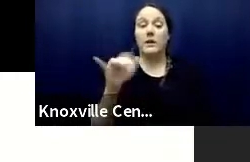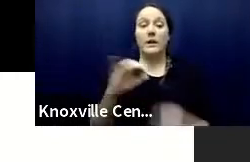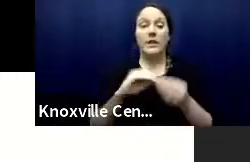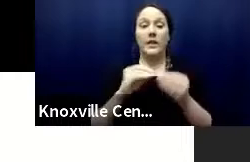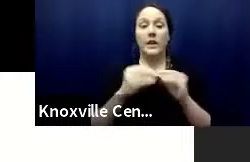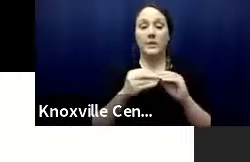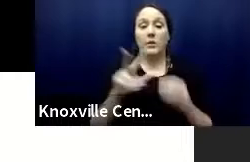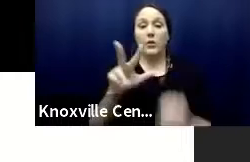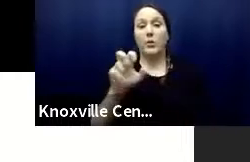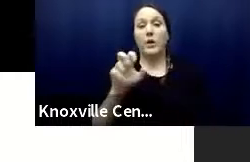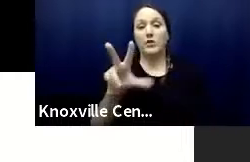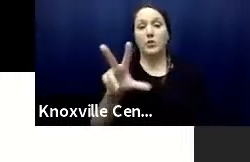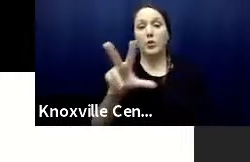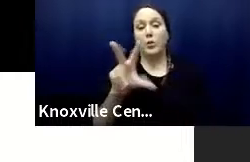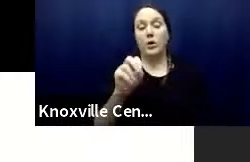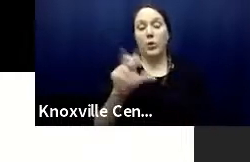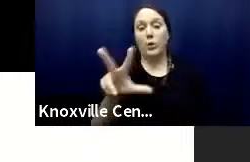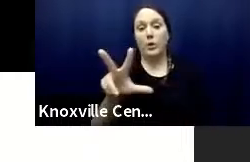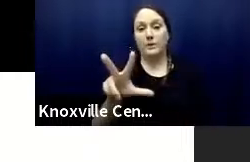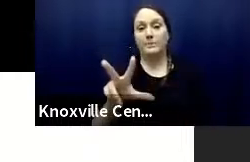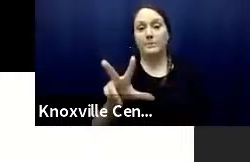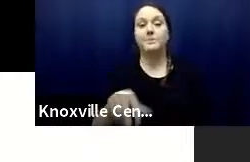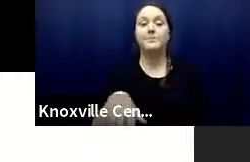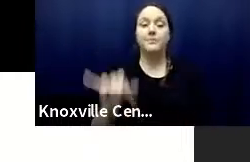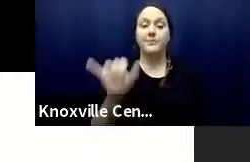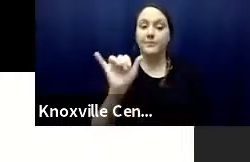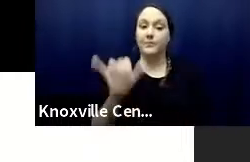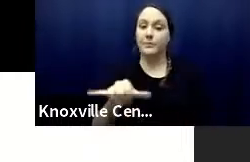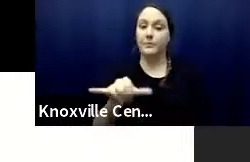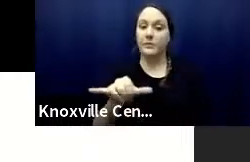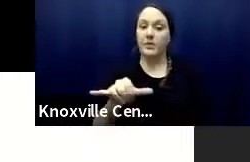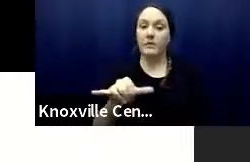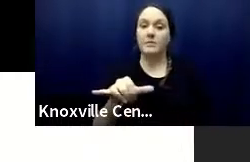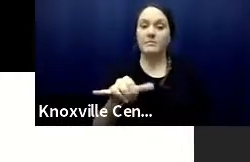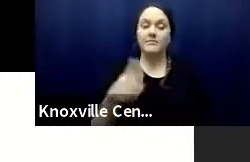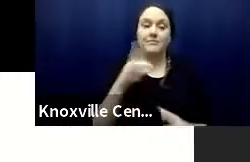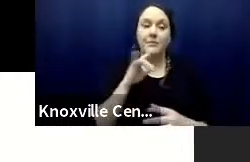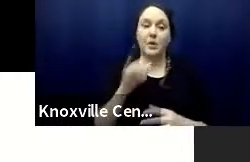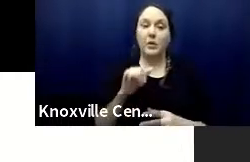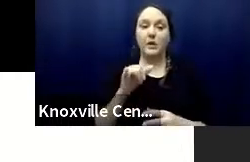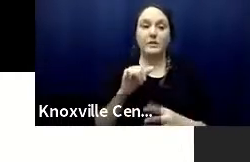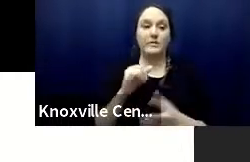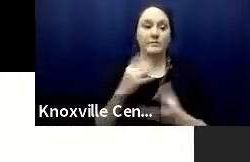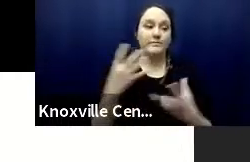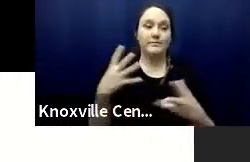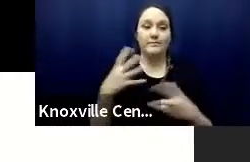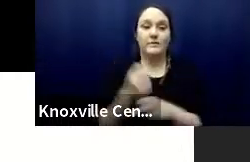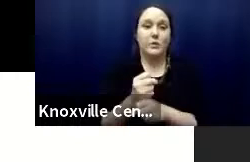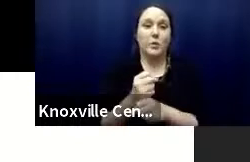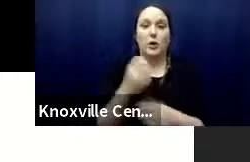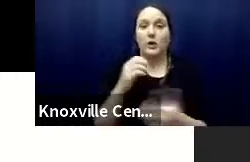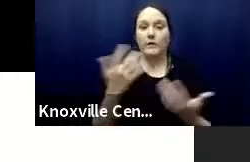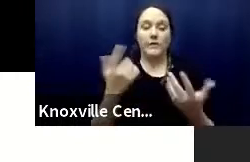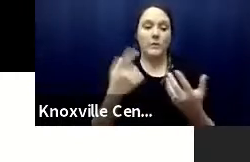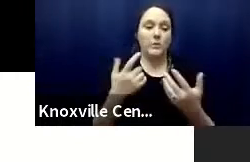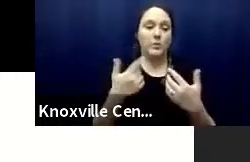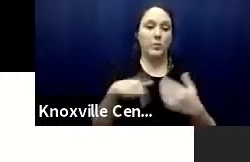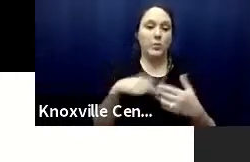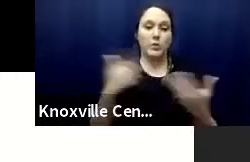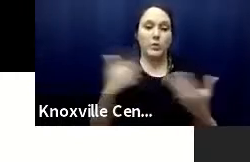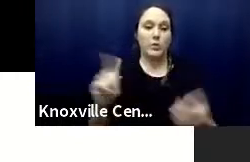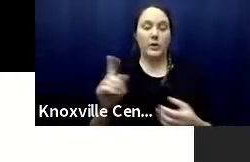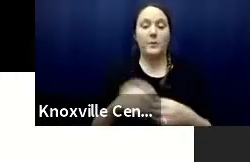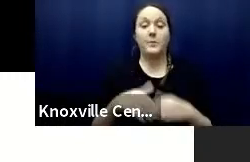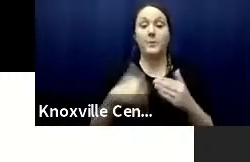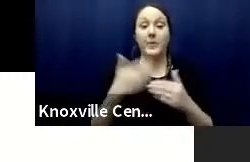was 303. That, in some ways, sums up where we're at. The other one, the next slide, I believe